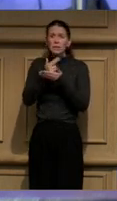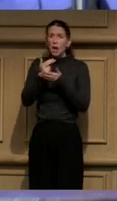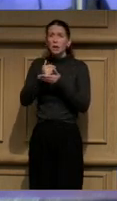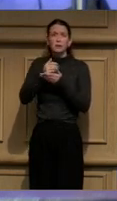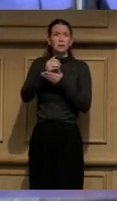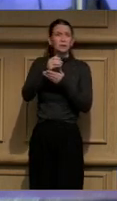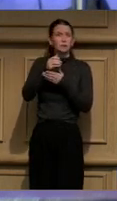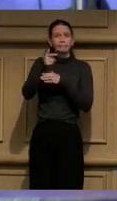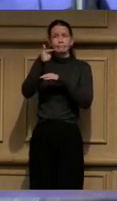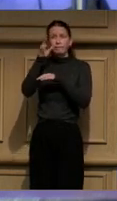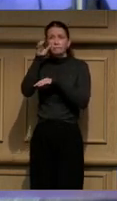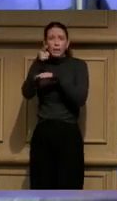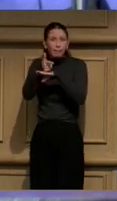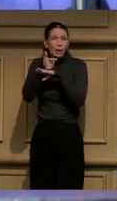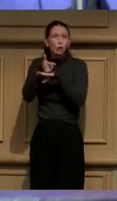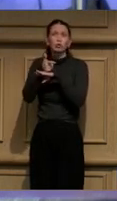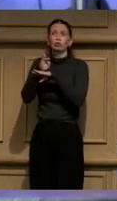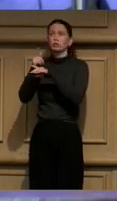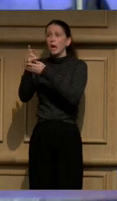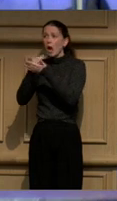then, you know,